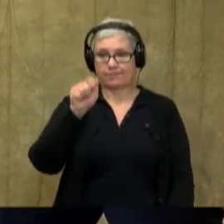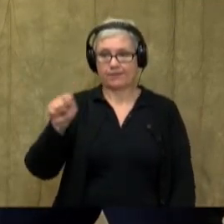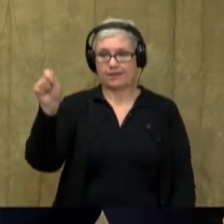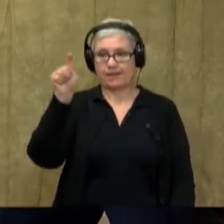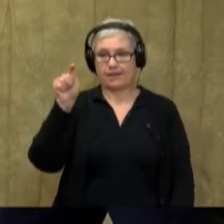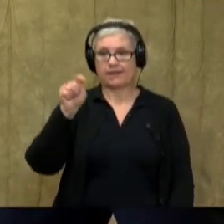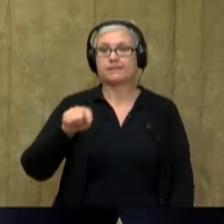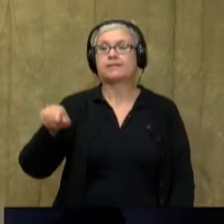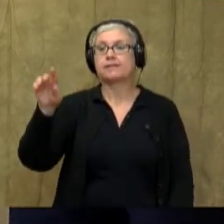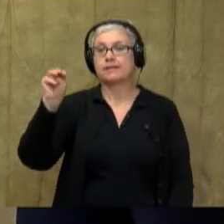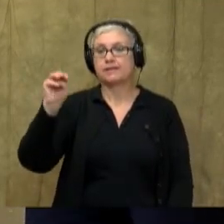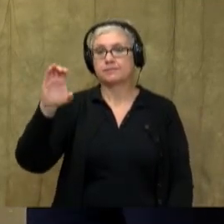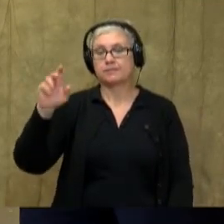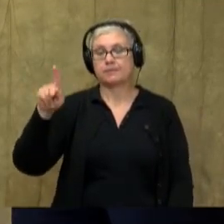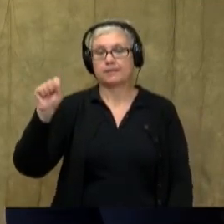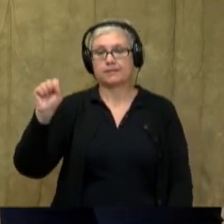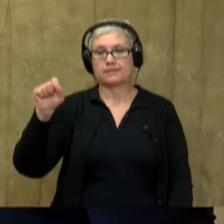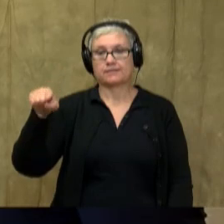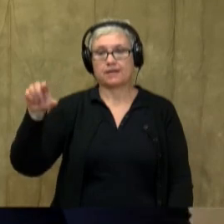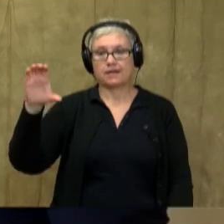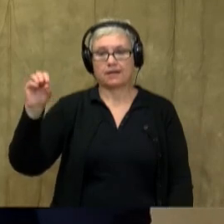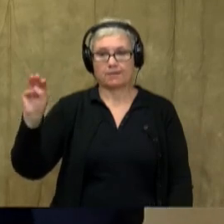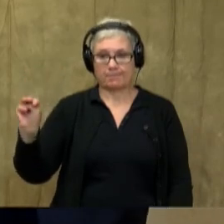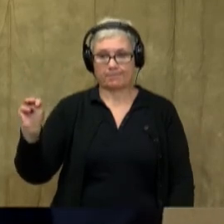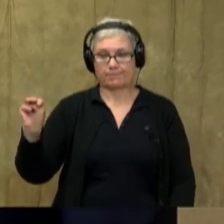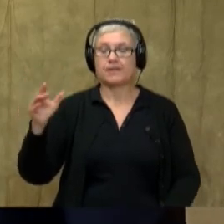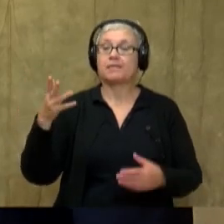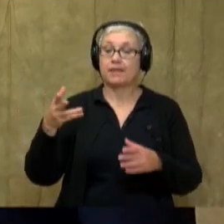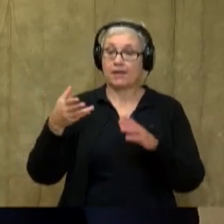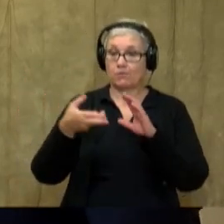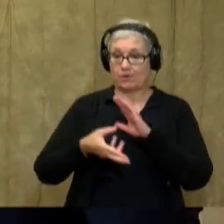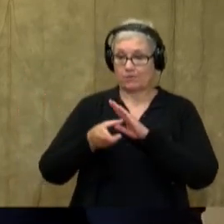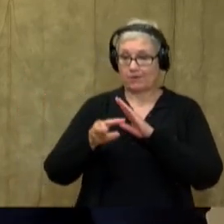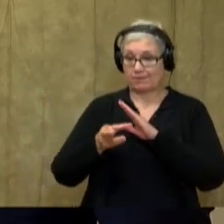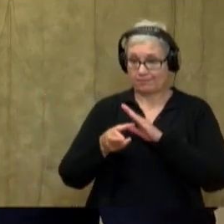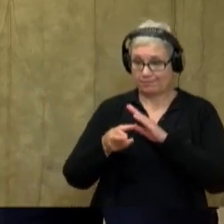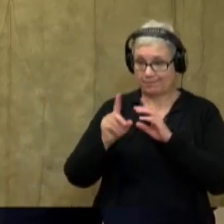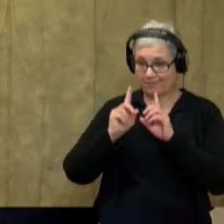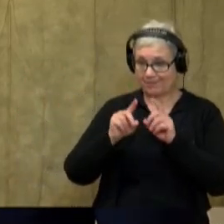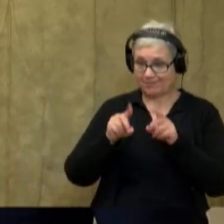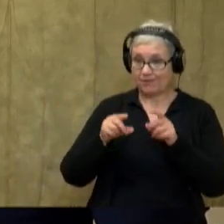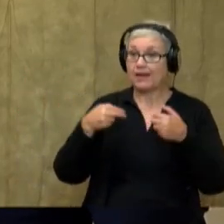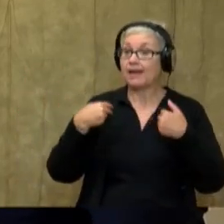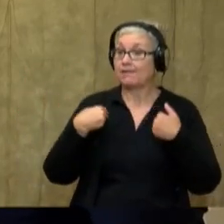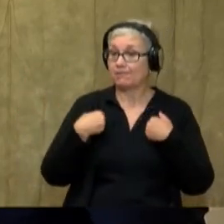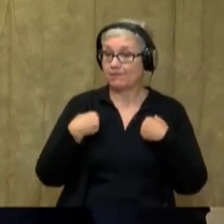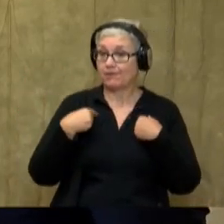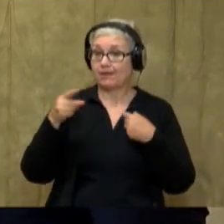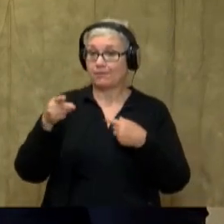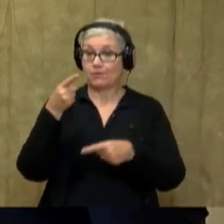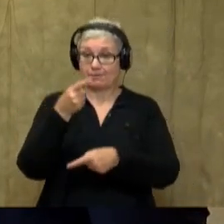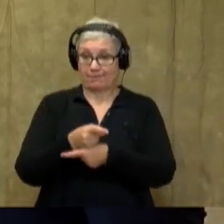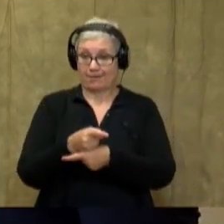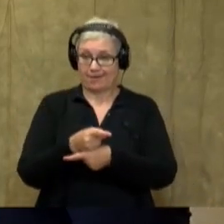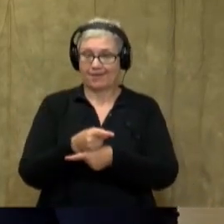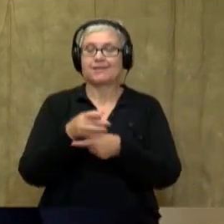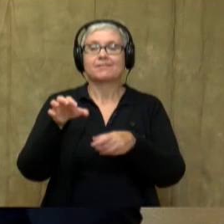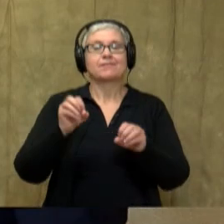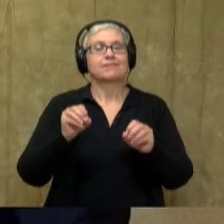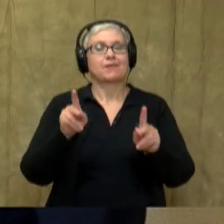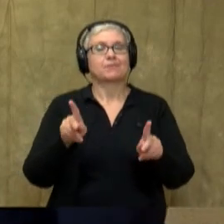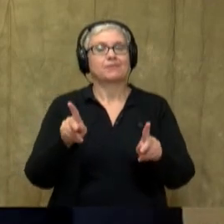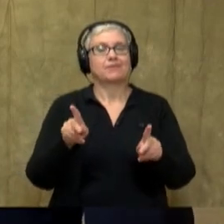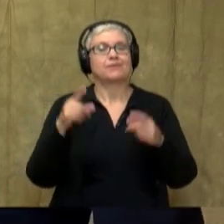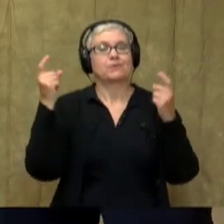mcpsstv@mcpss.com. And they're going to review your answer, and if it is correct, you will have the opportunity to win one of those